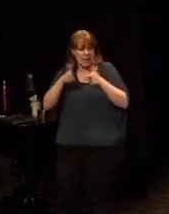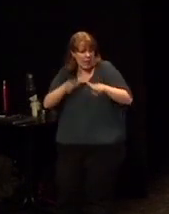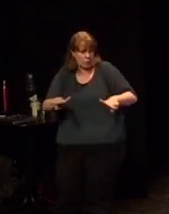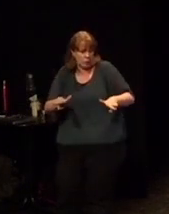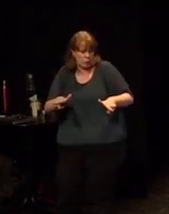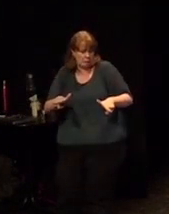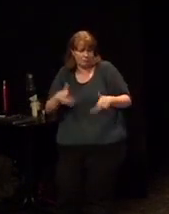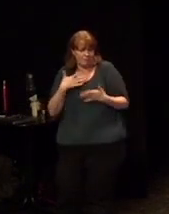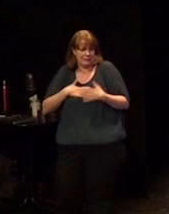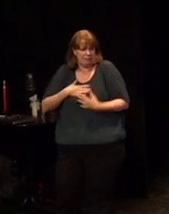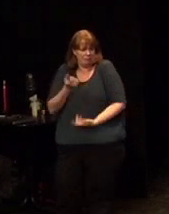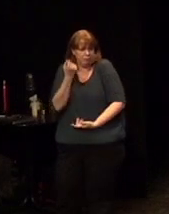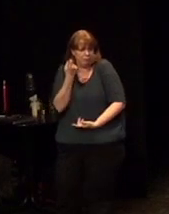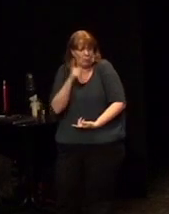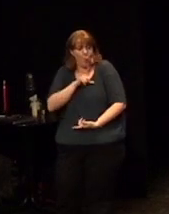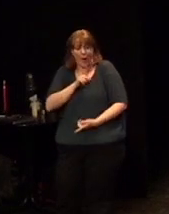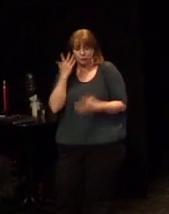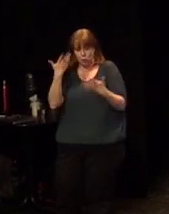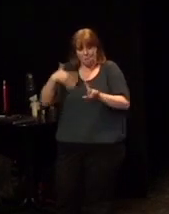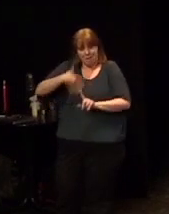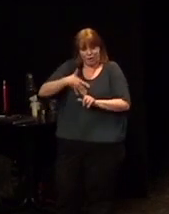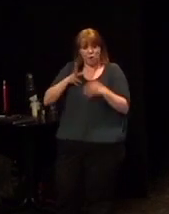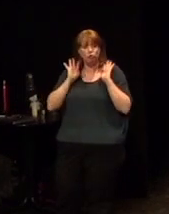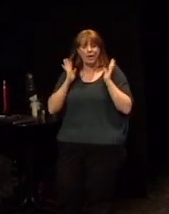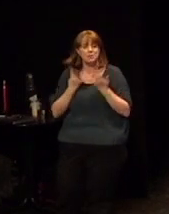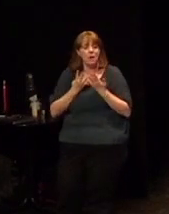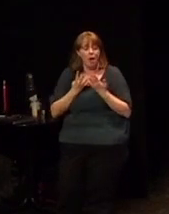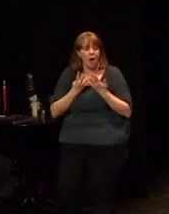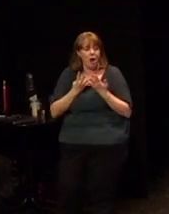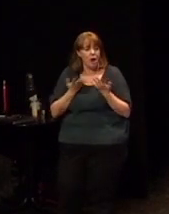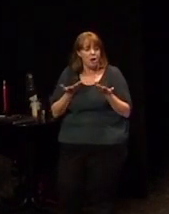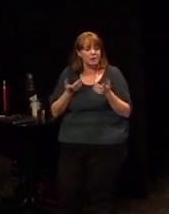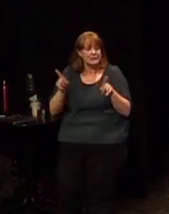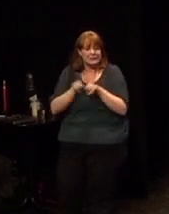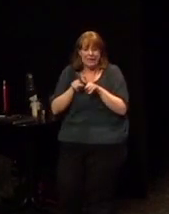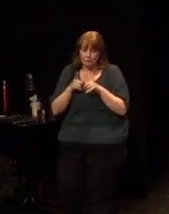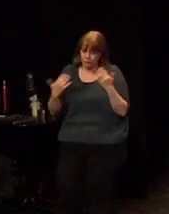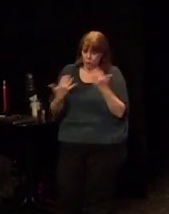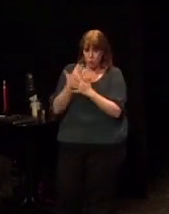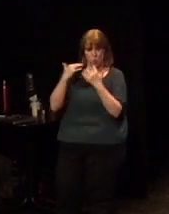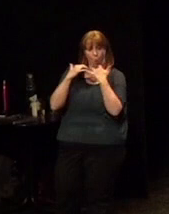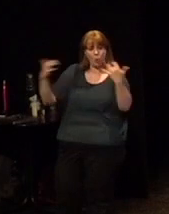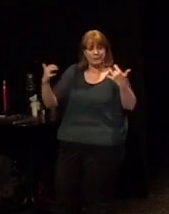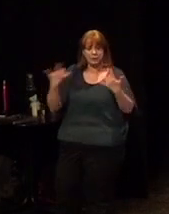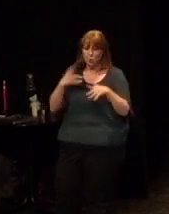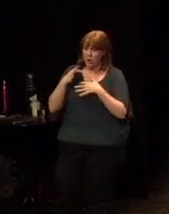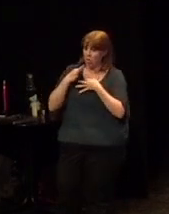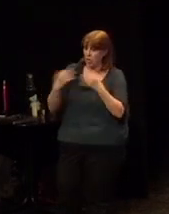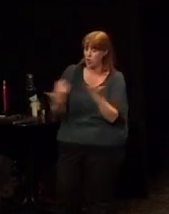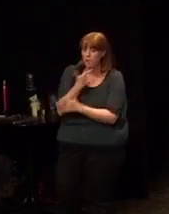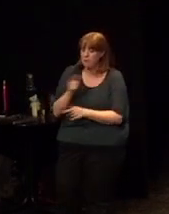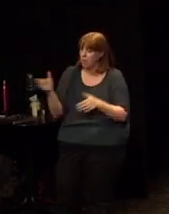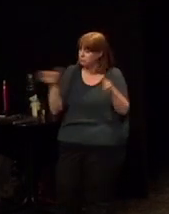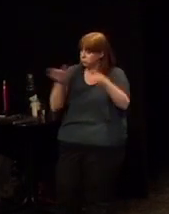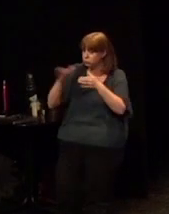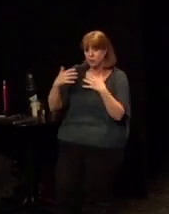I may not understand it because I don't have the background in it. But at the same time, you have a new audience. You want to attract new people to come into